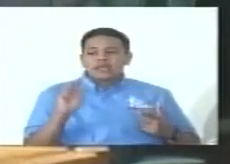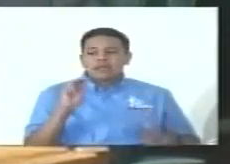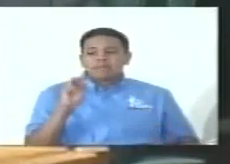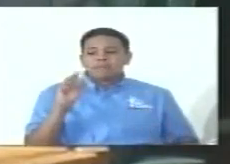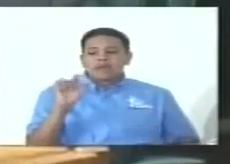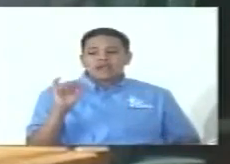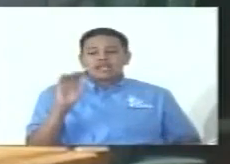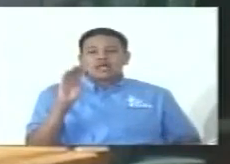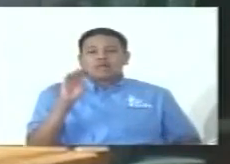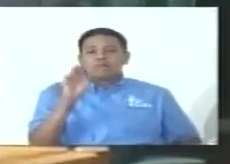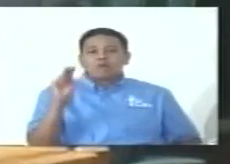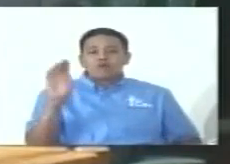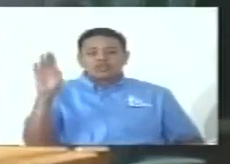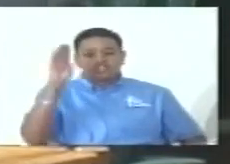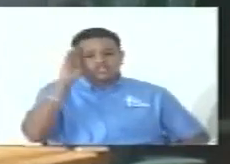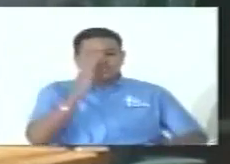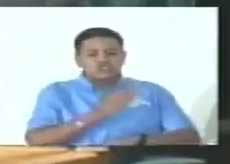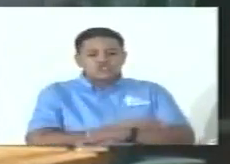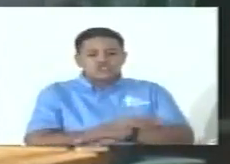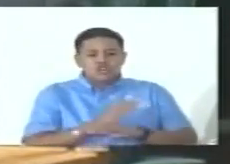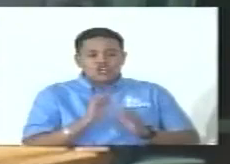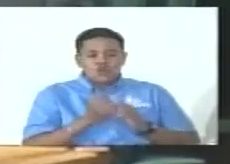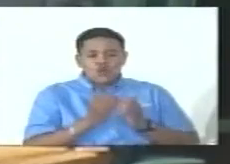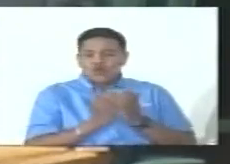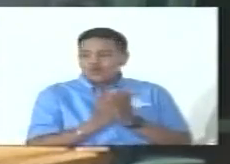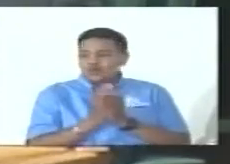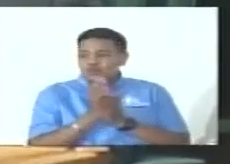his son. And the way she navigated that